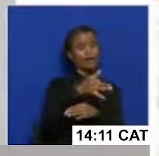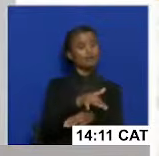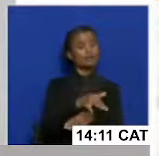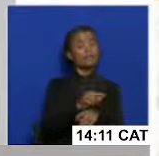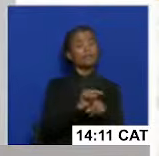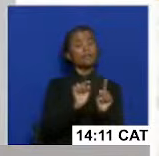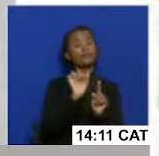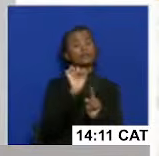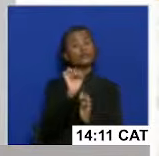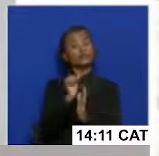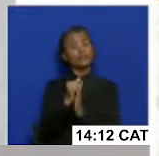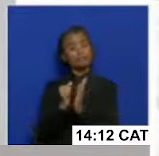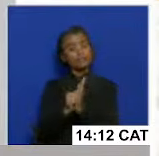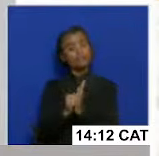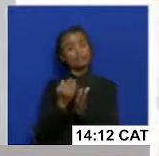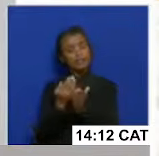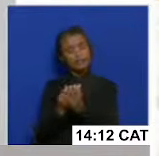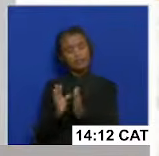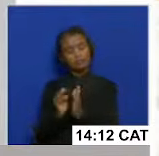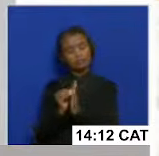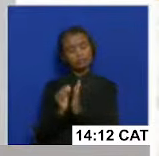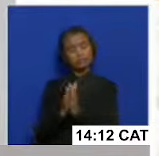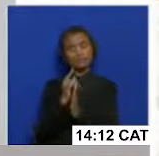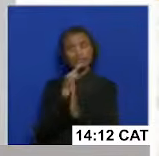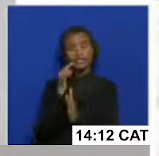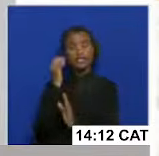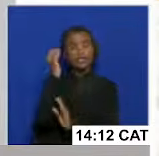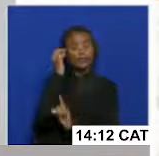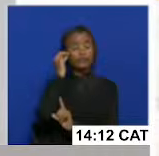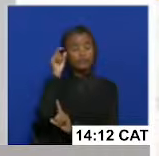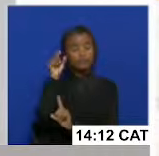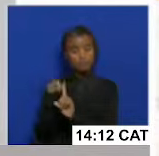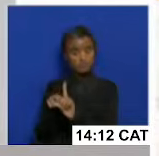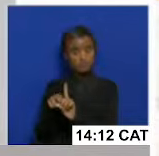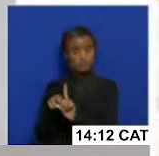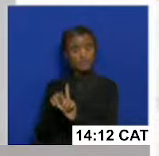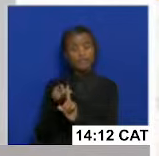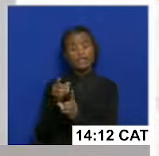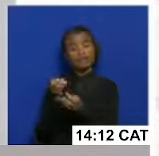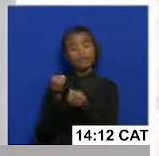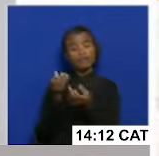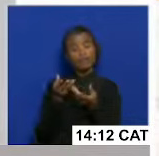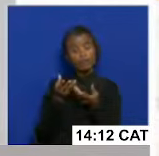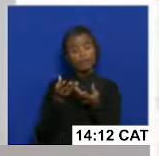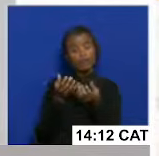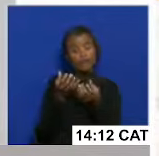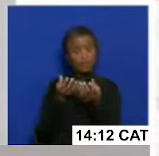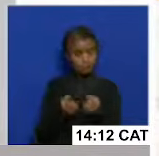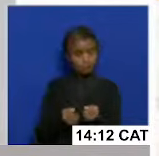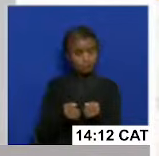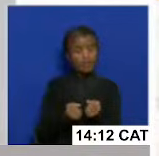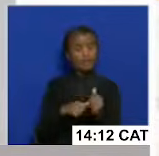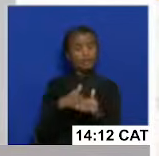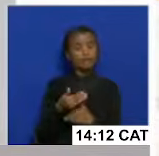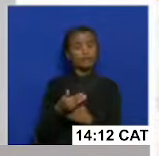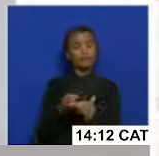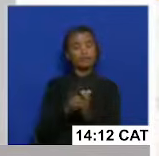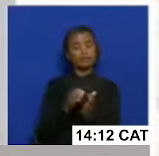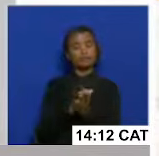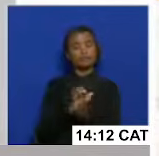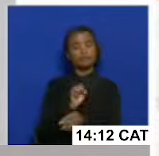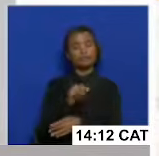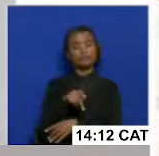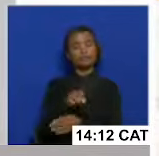informant and you booked it into the SAP 13. You see that? Yes, I do. Is